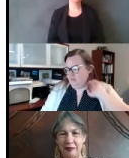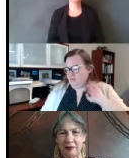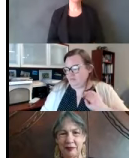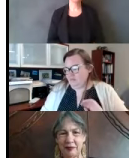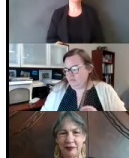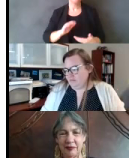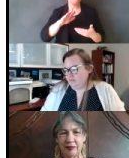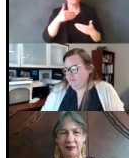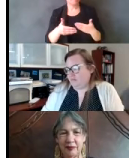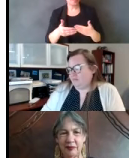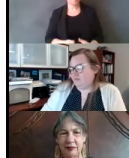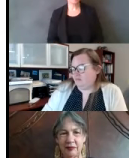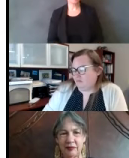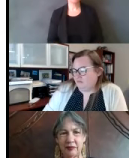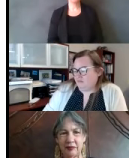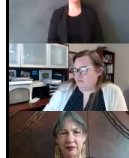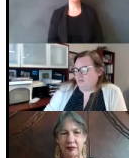slide.